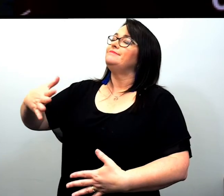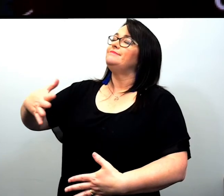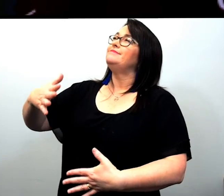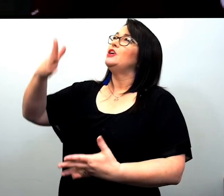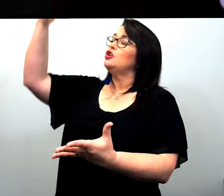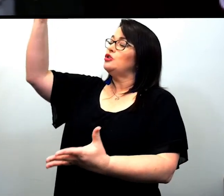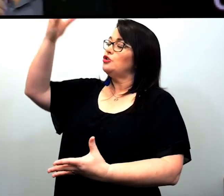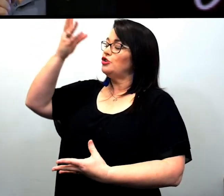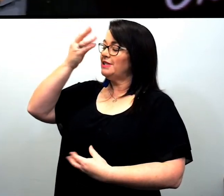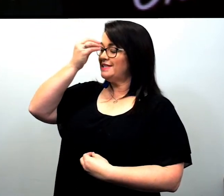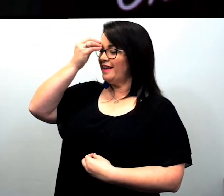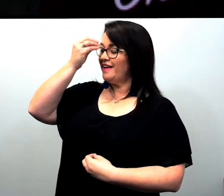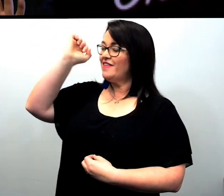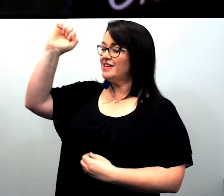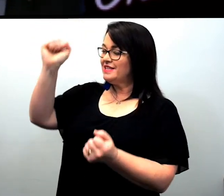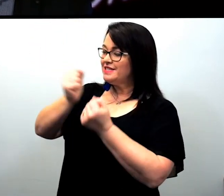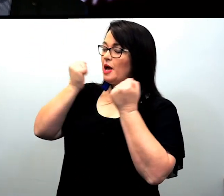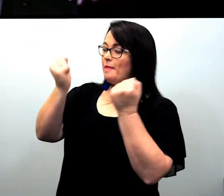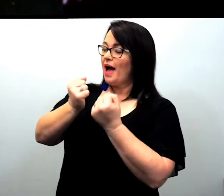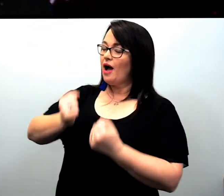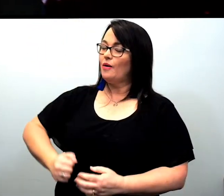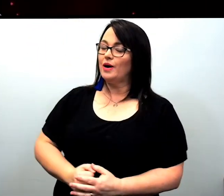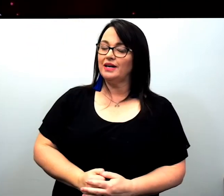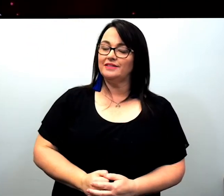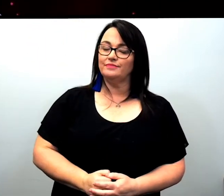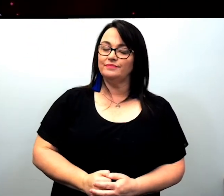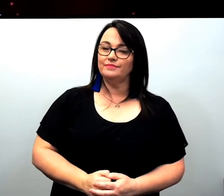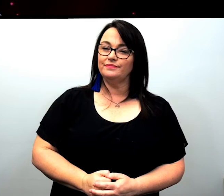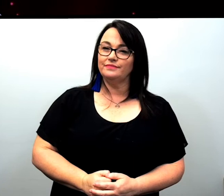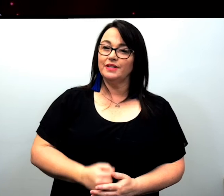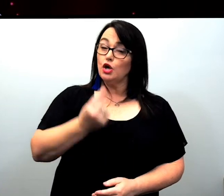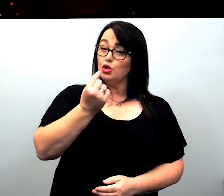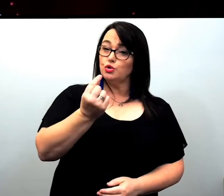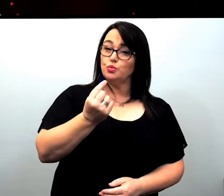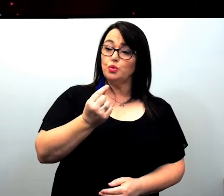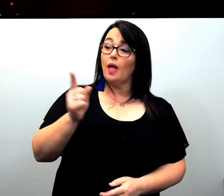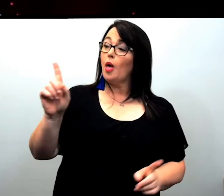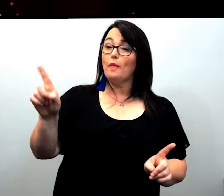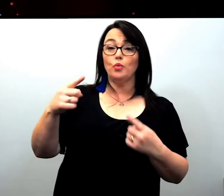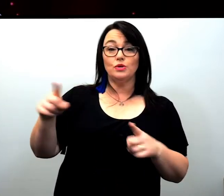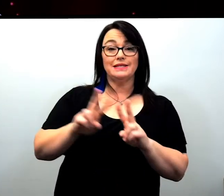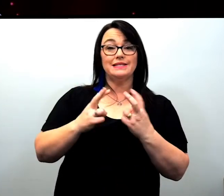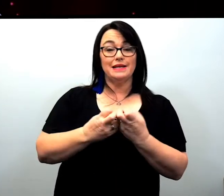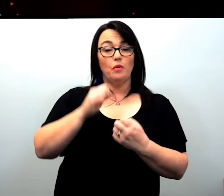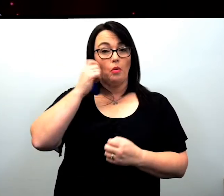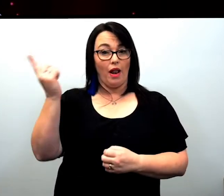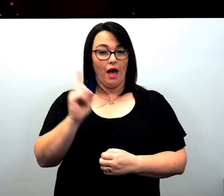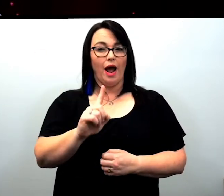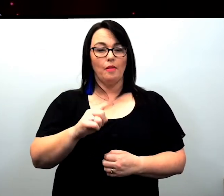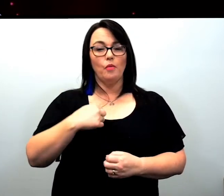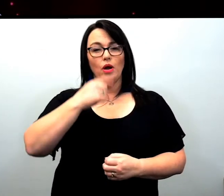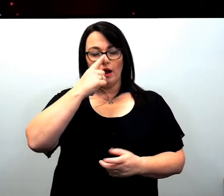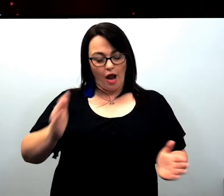And you receive power. In a moment, the worship team's going to come and we're going to worship God. But His power and His